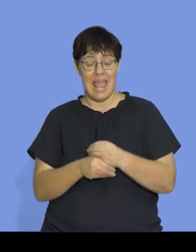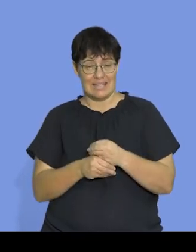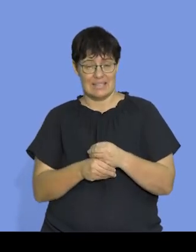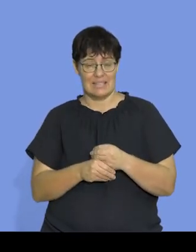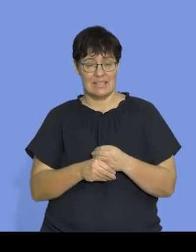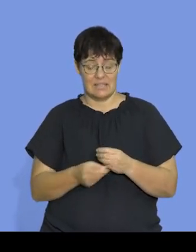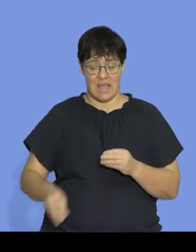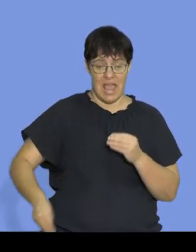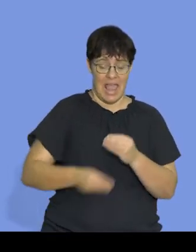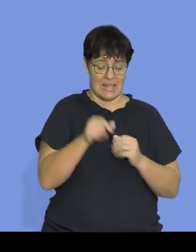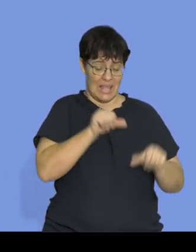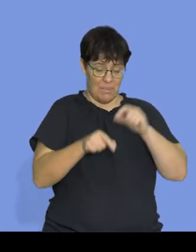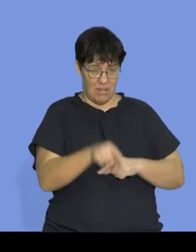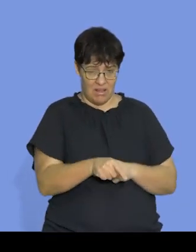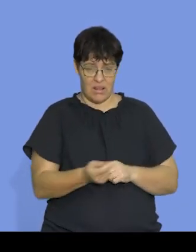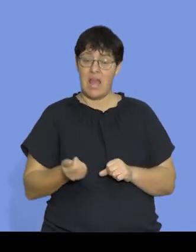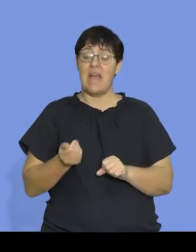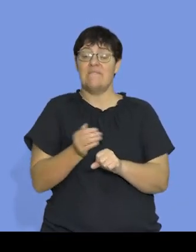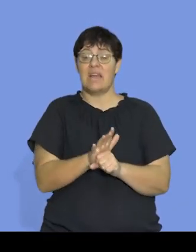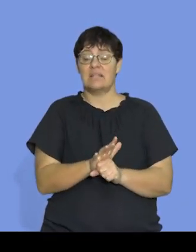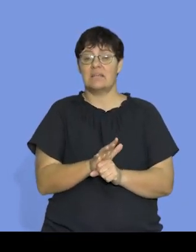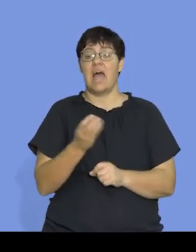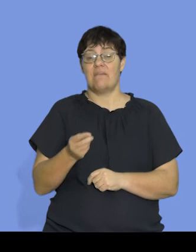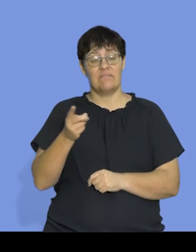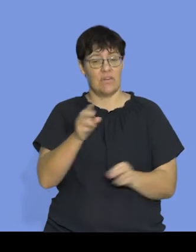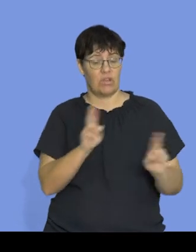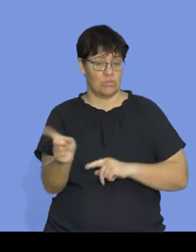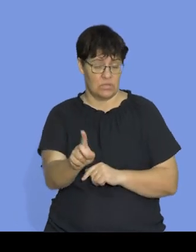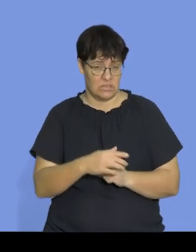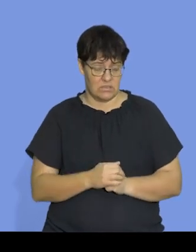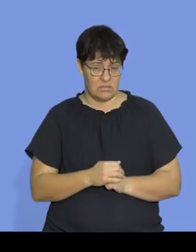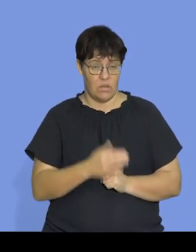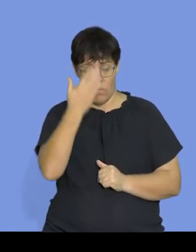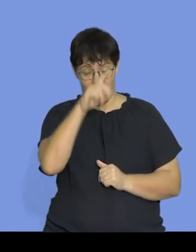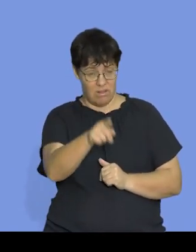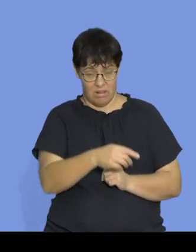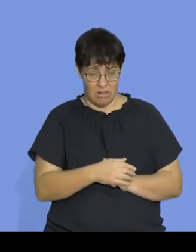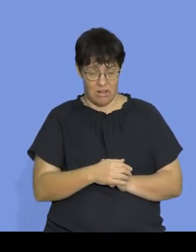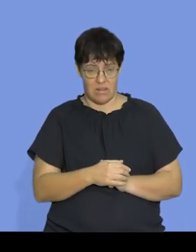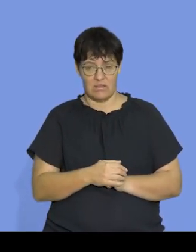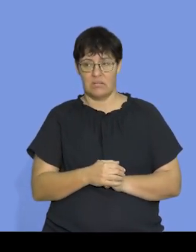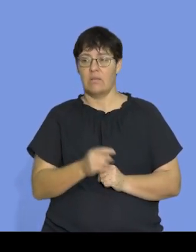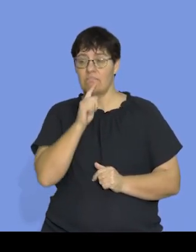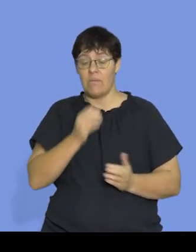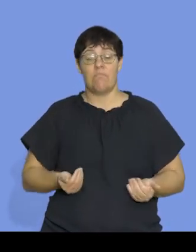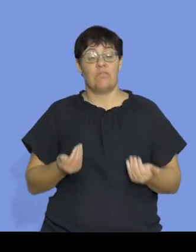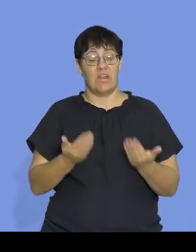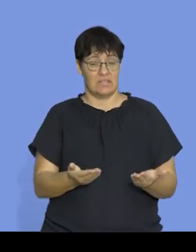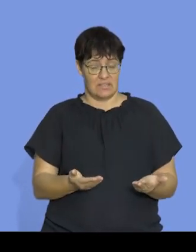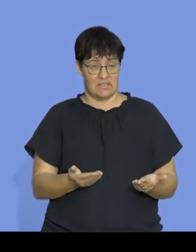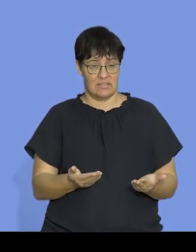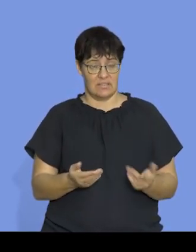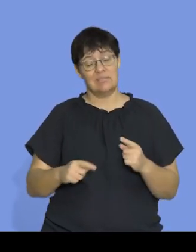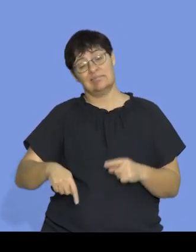reaction, what effect will a catalyst have on this reaction? We know that a catalyst actually provides an alternative